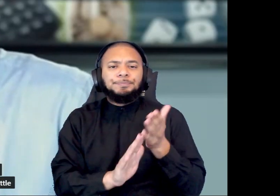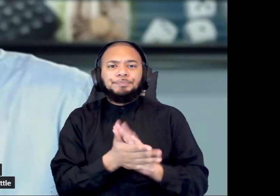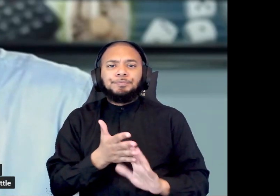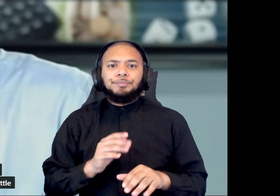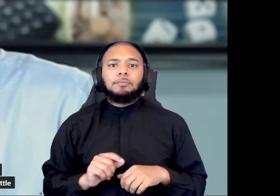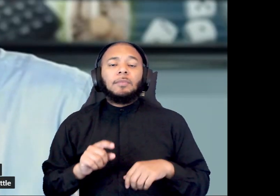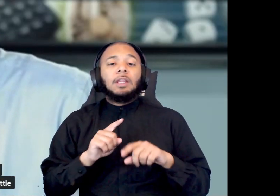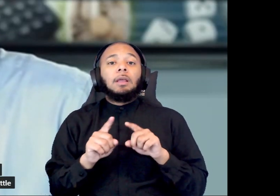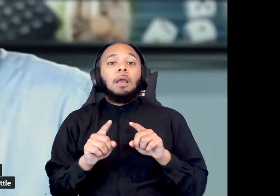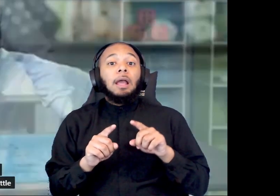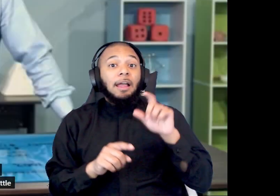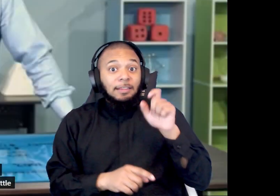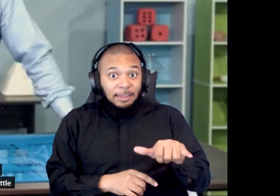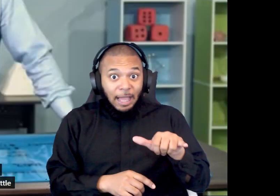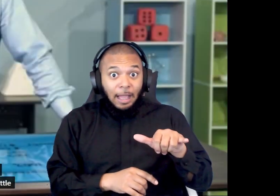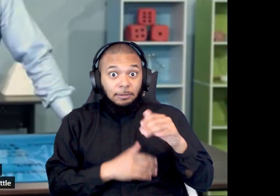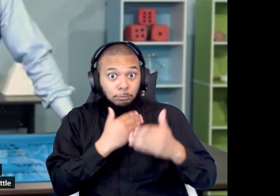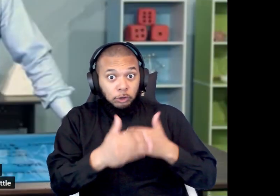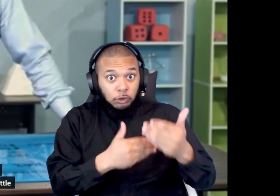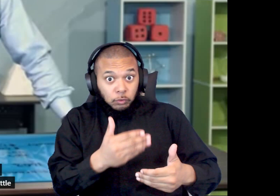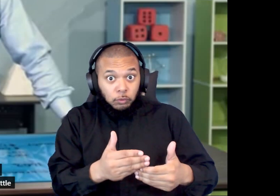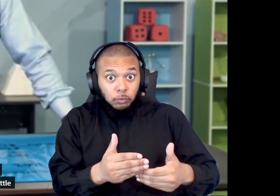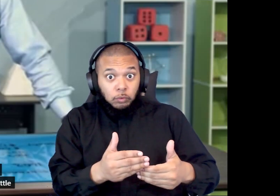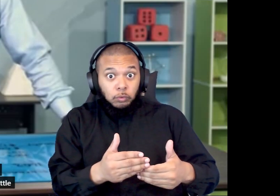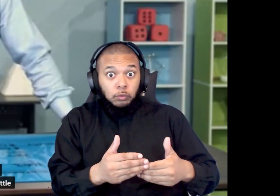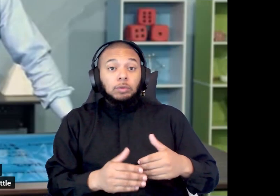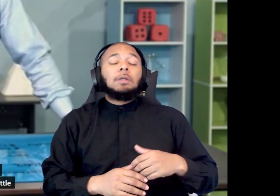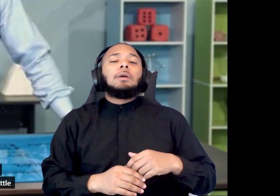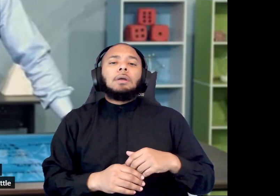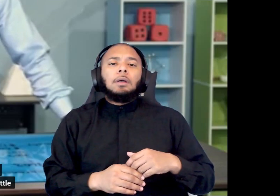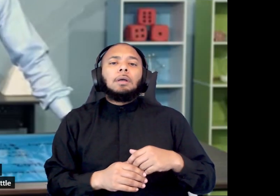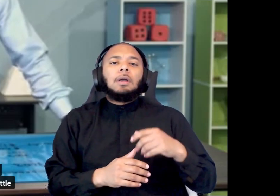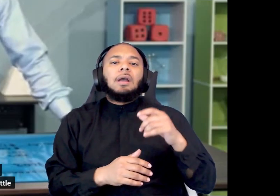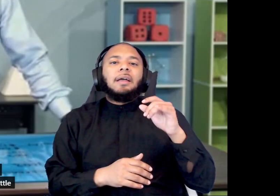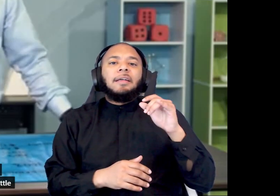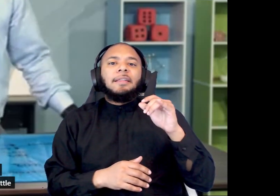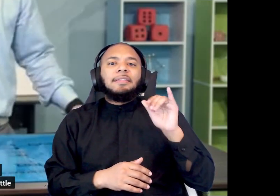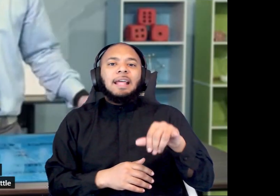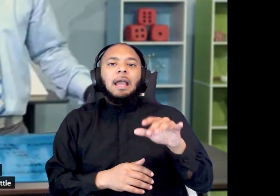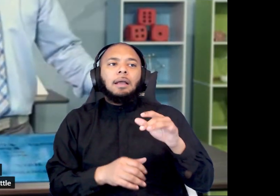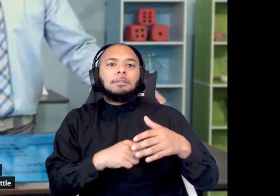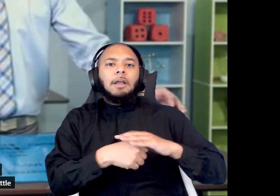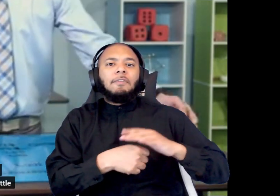cover 80% of that. What is major restorative?